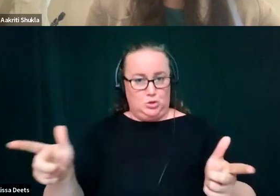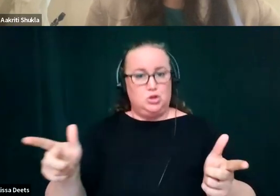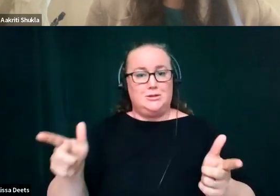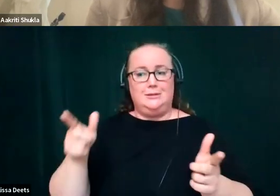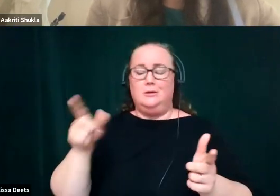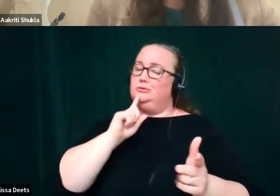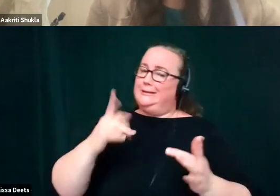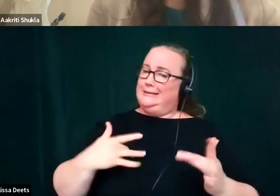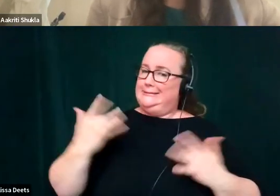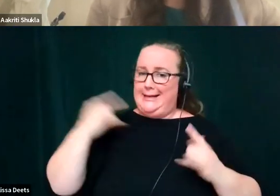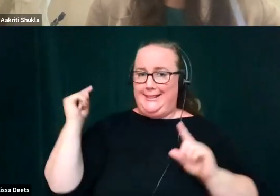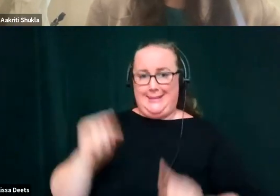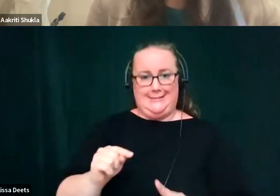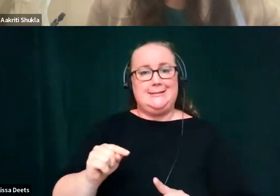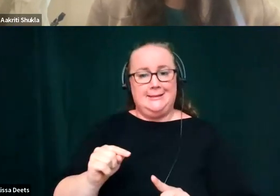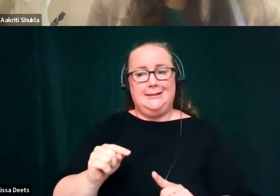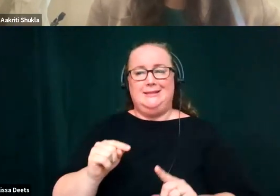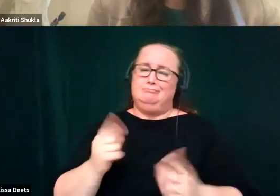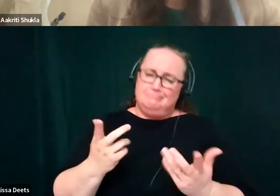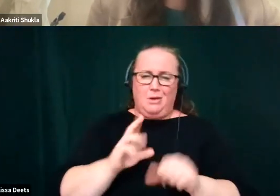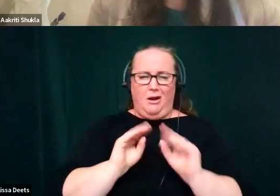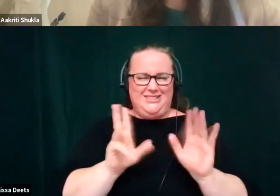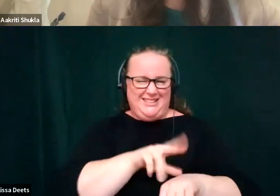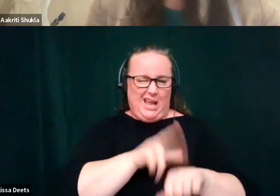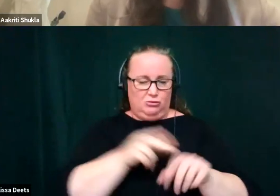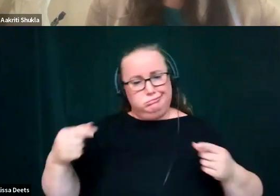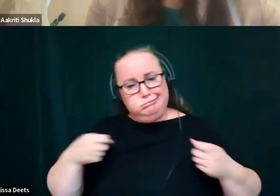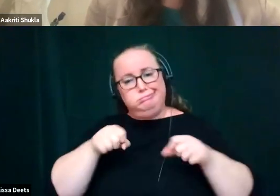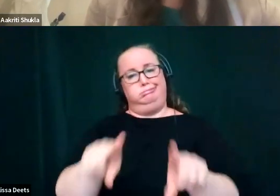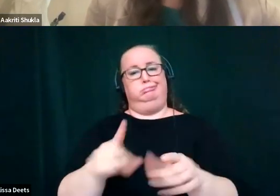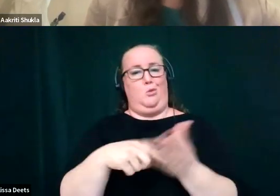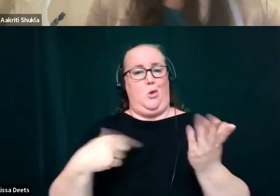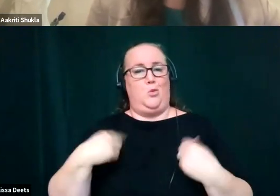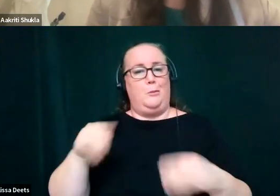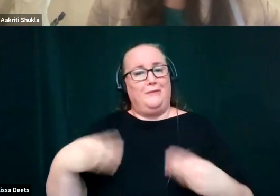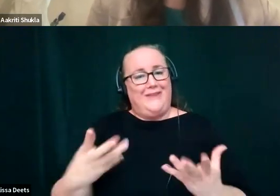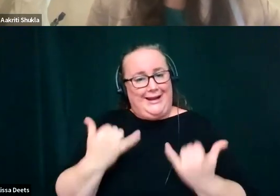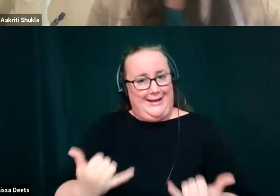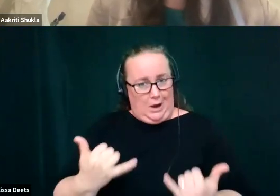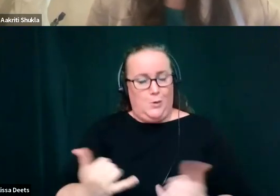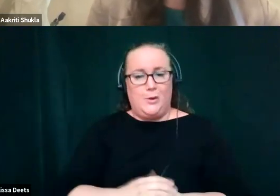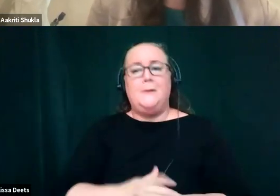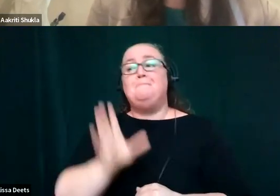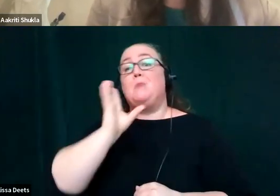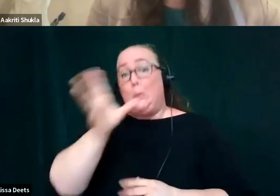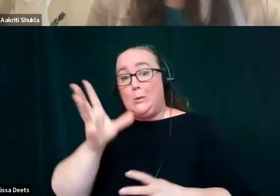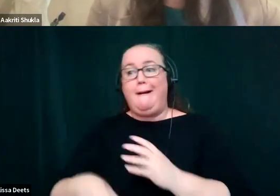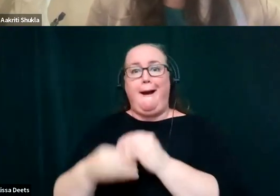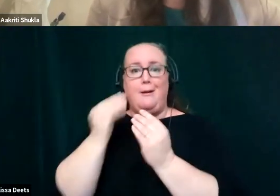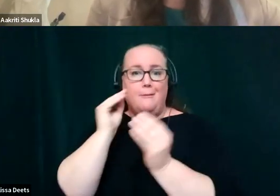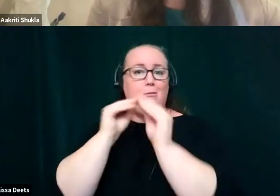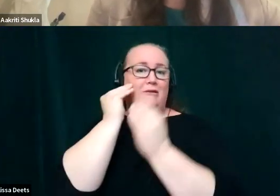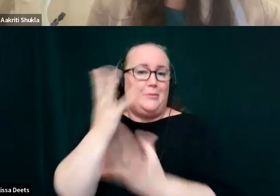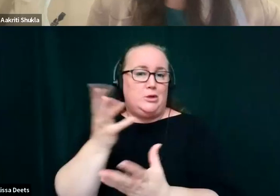a natural parallel to what we currently do in the communities we currently service, and we will have more information on that coming